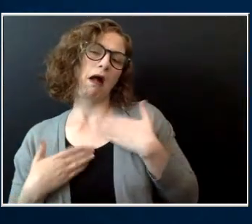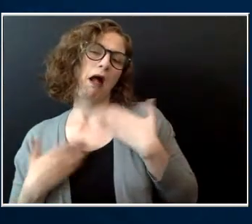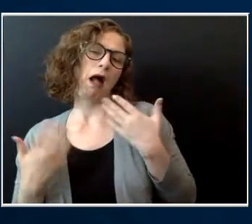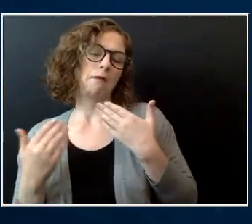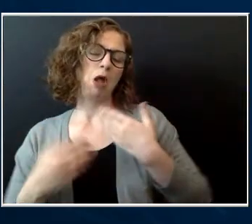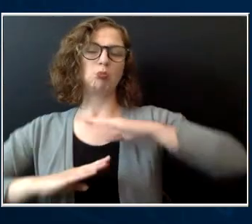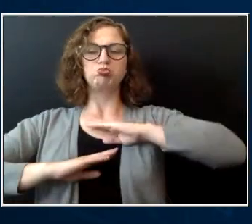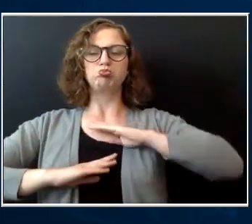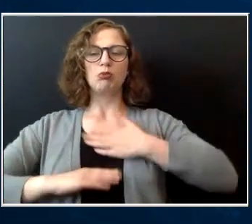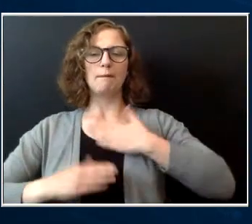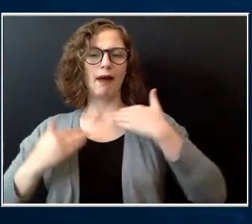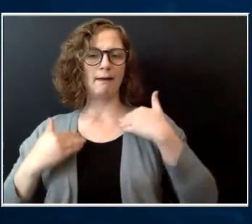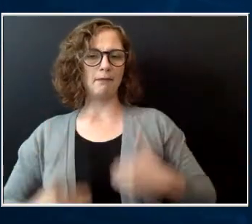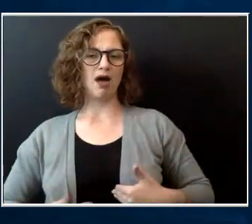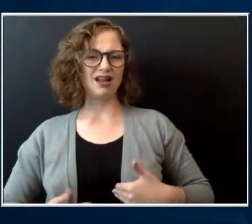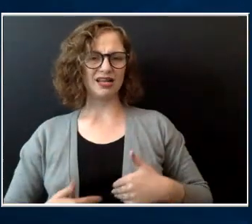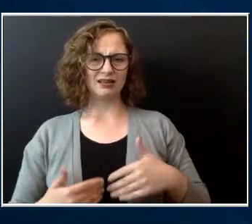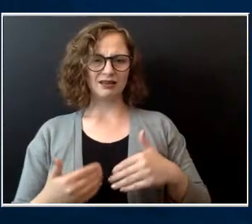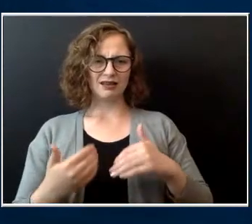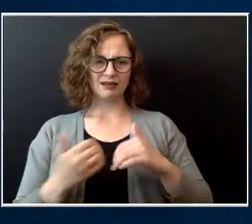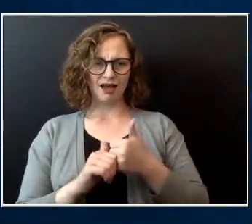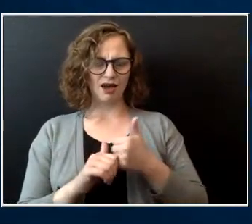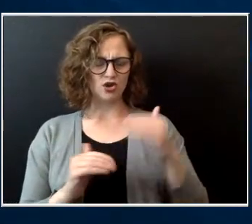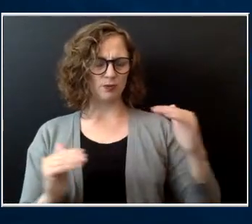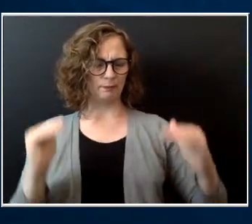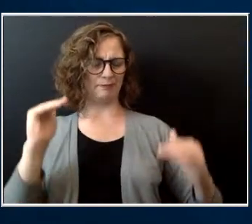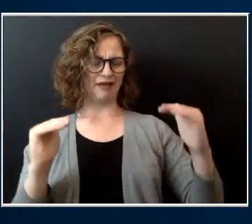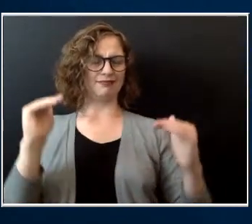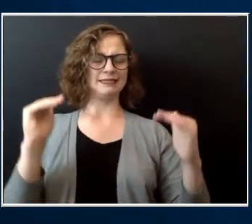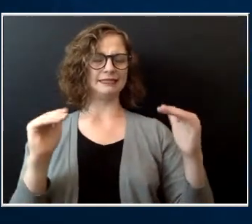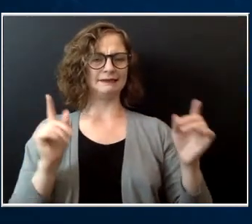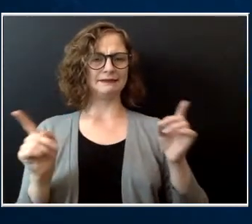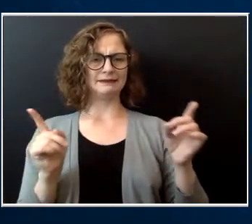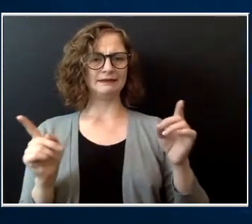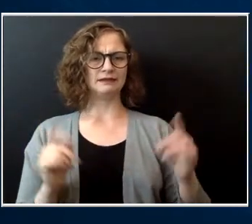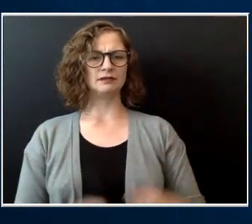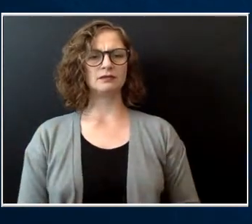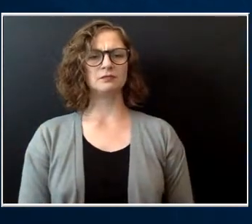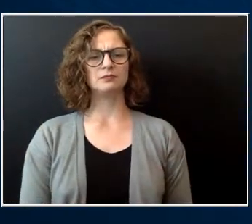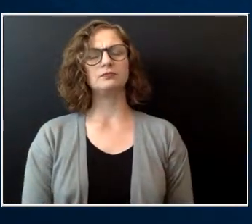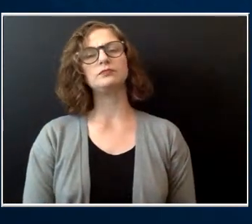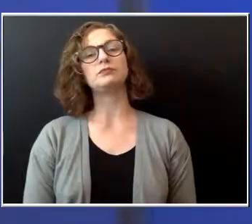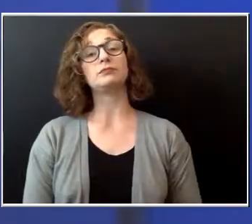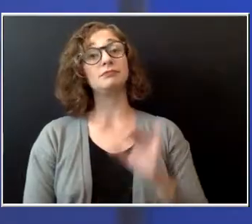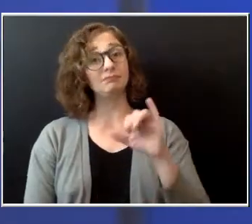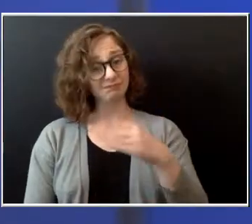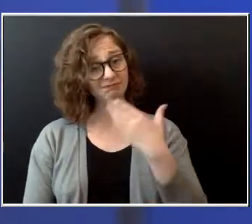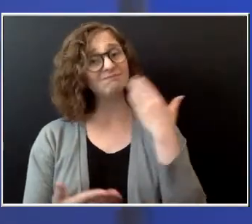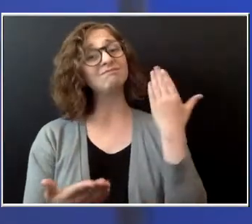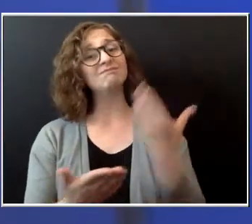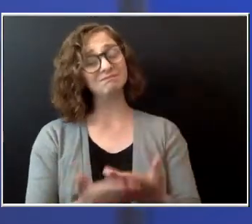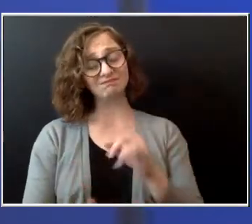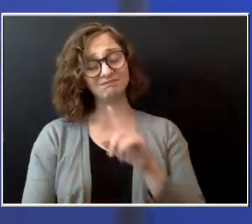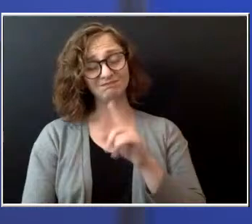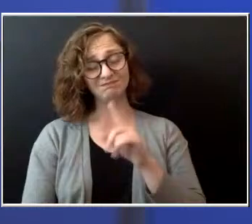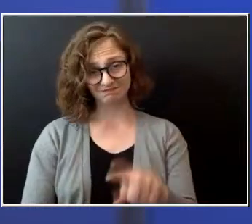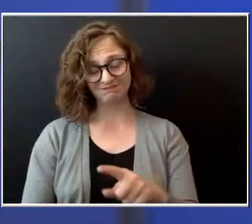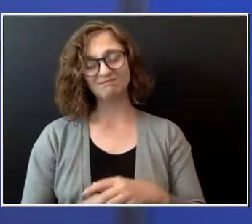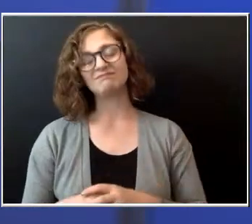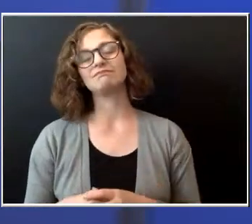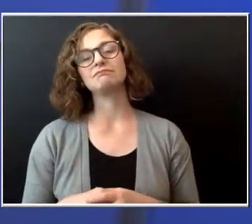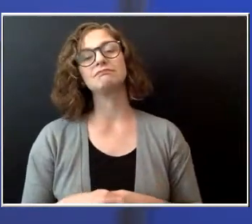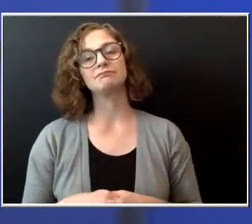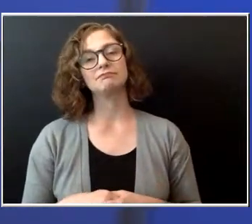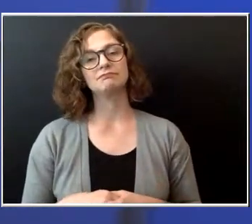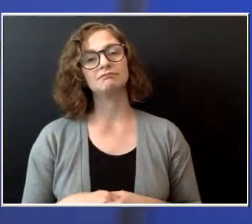you balance those two? That's a darn good question. That's a good one. I think the thing I thought about with